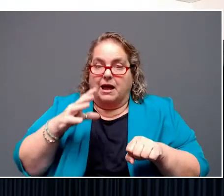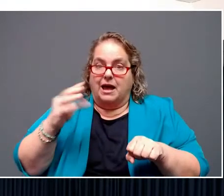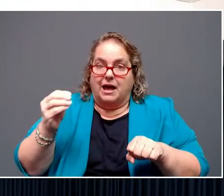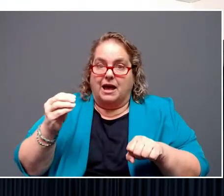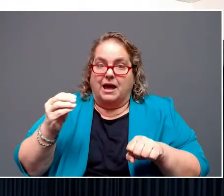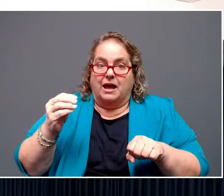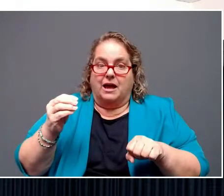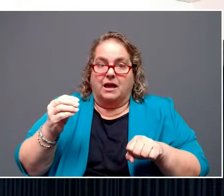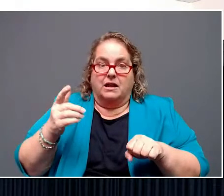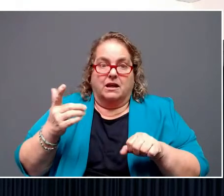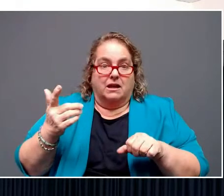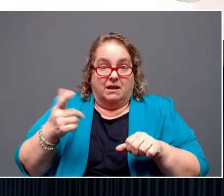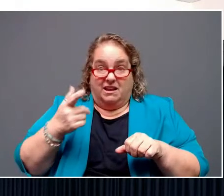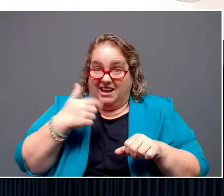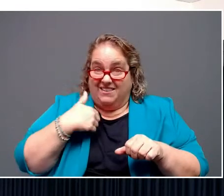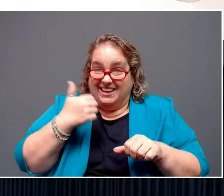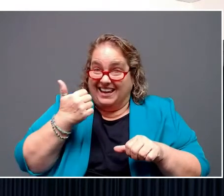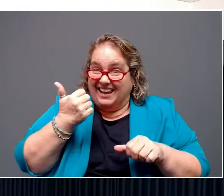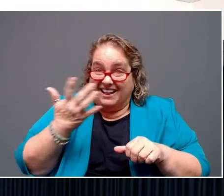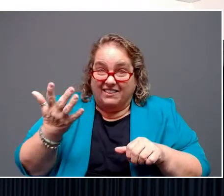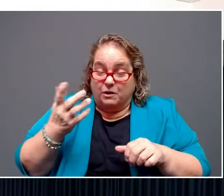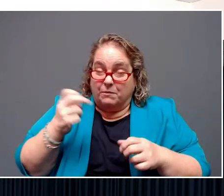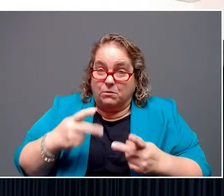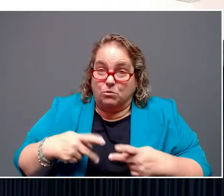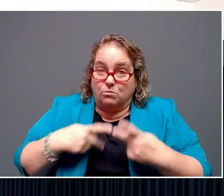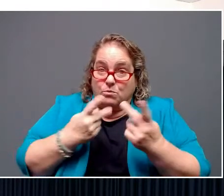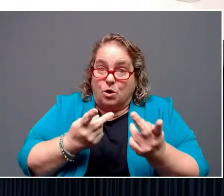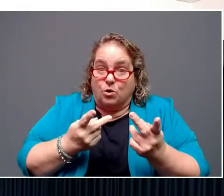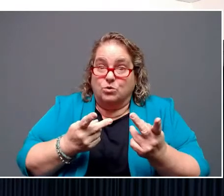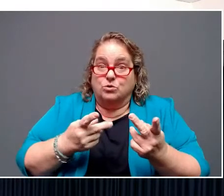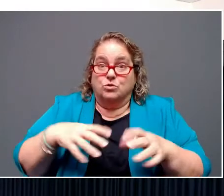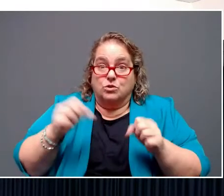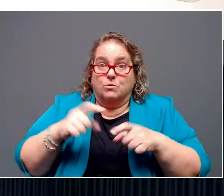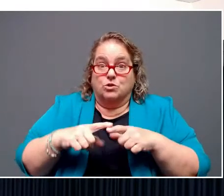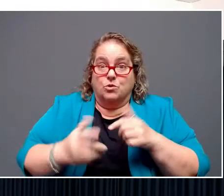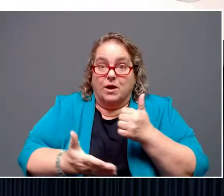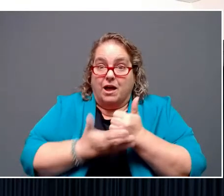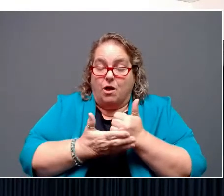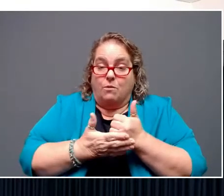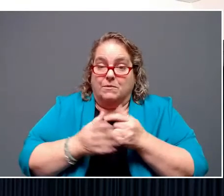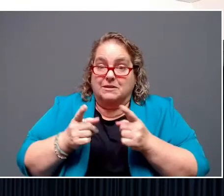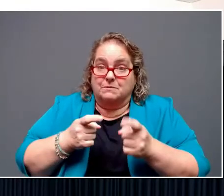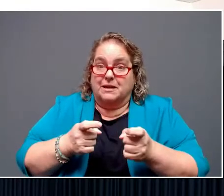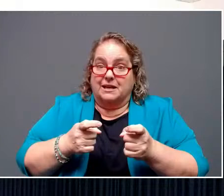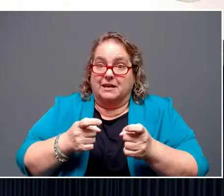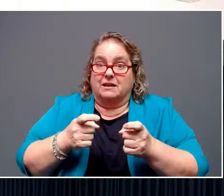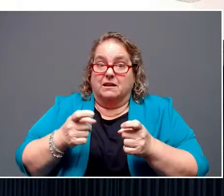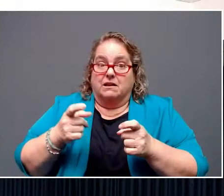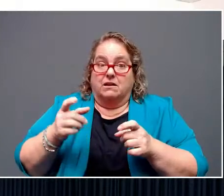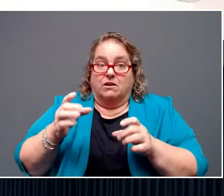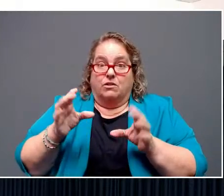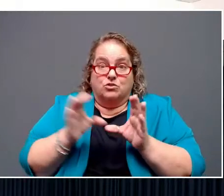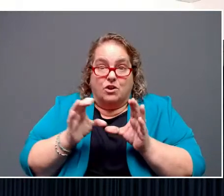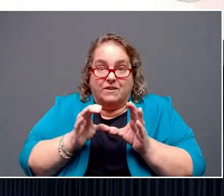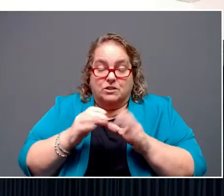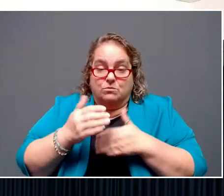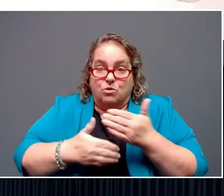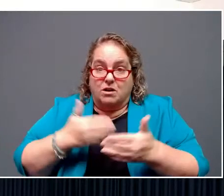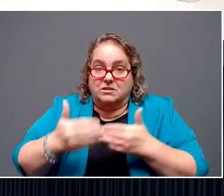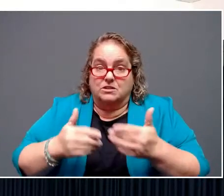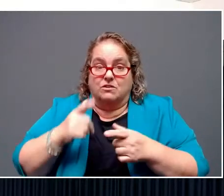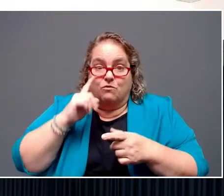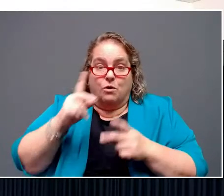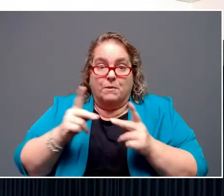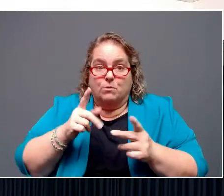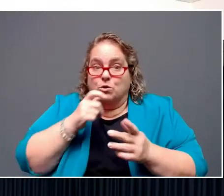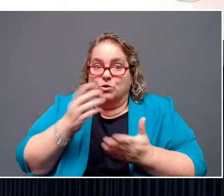initiatives been sort of proposed and are going to be adopted to help kind of speed along the emergency certification process for people who are serving as